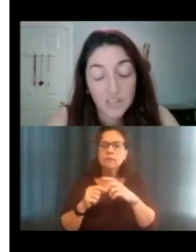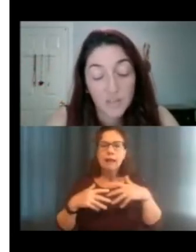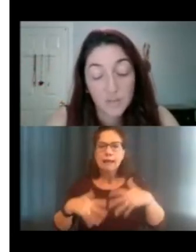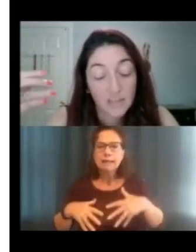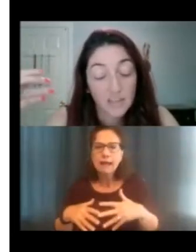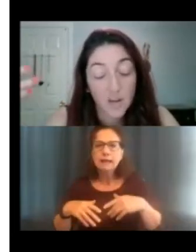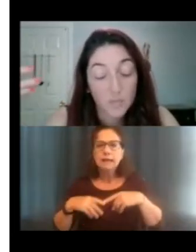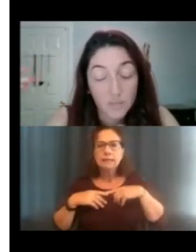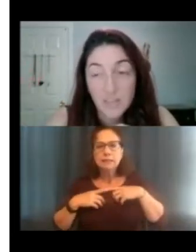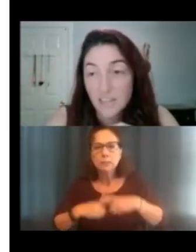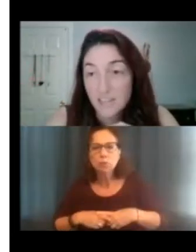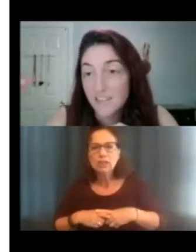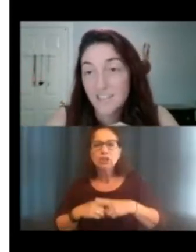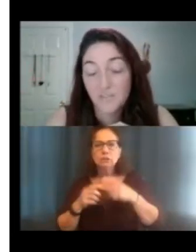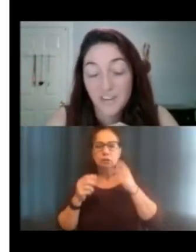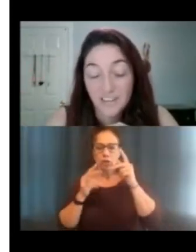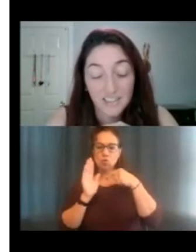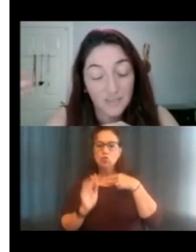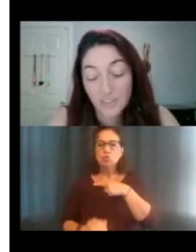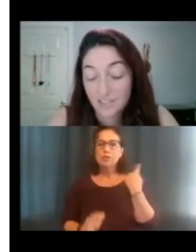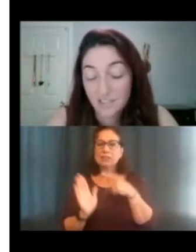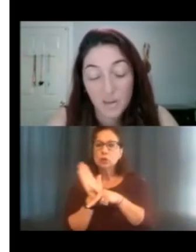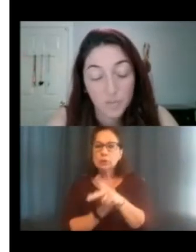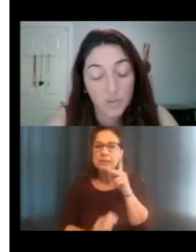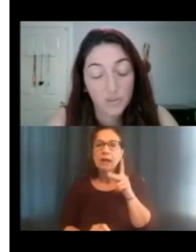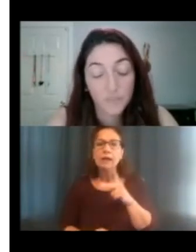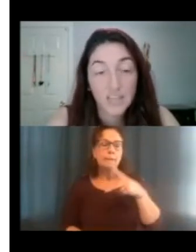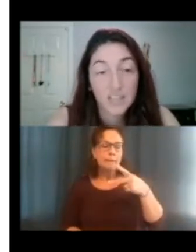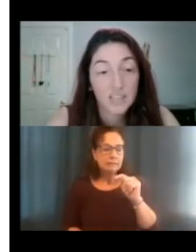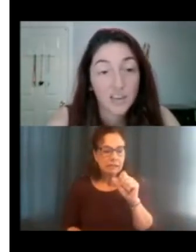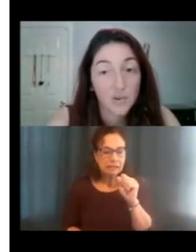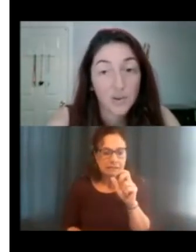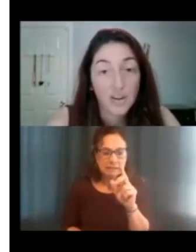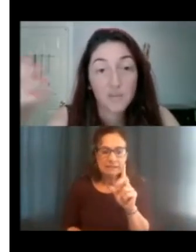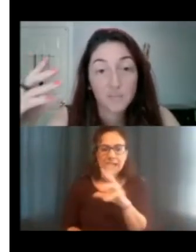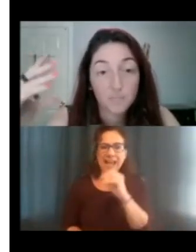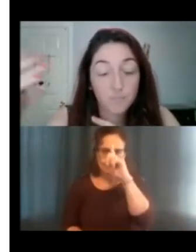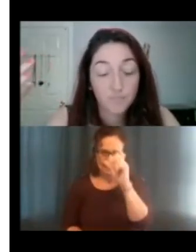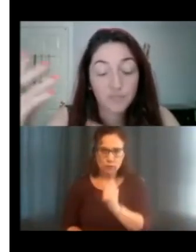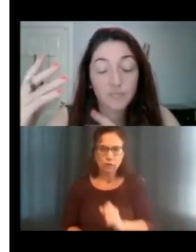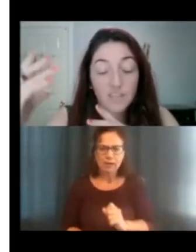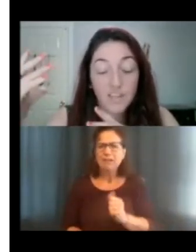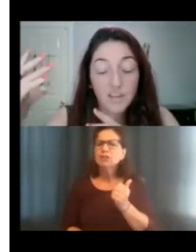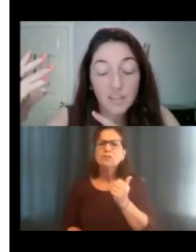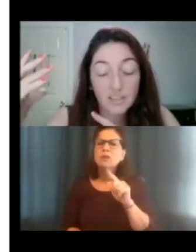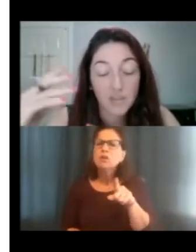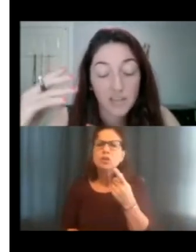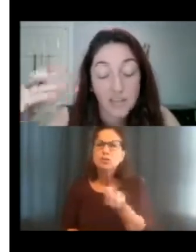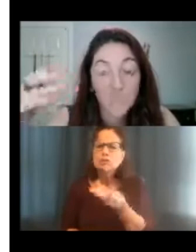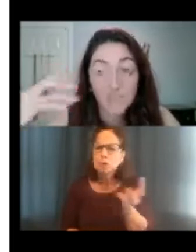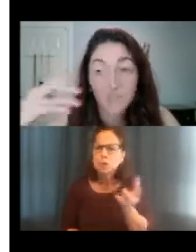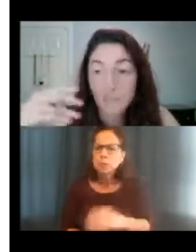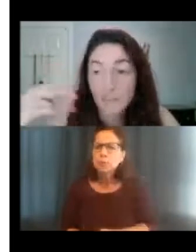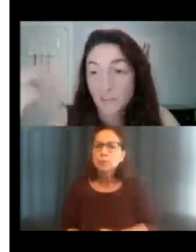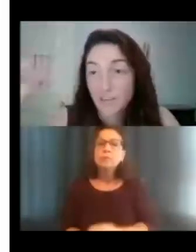and worse symptoms in insomnia, PTSD, and schizophrenia, just to name a few. So in general, it seems